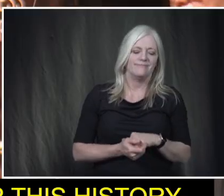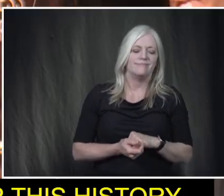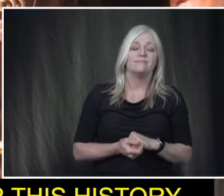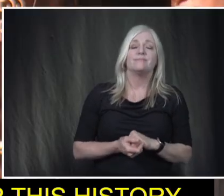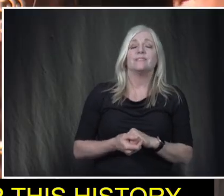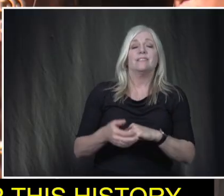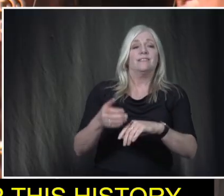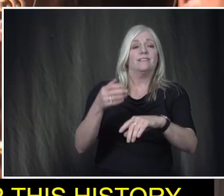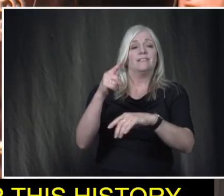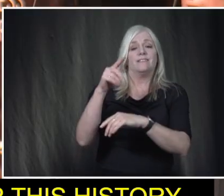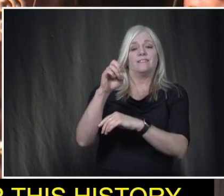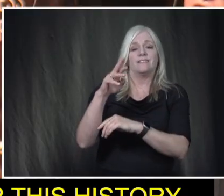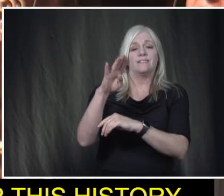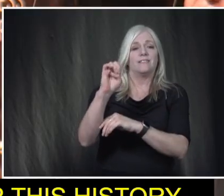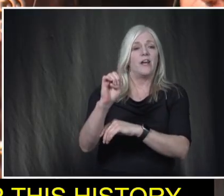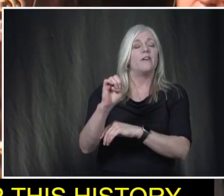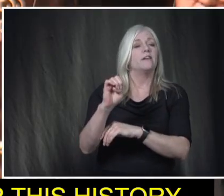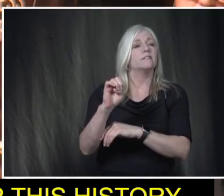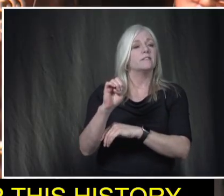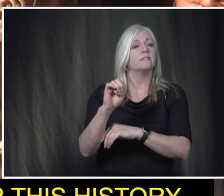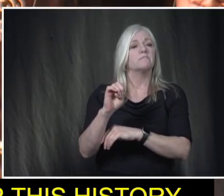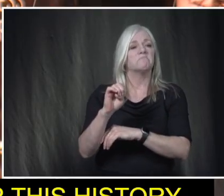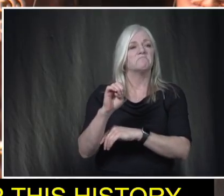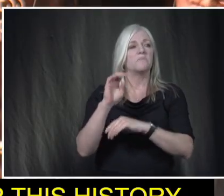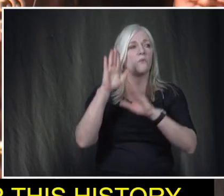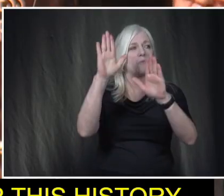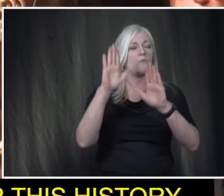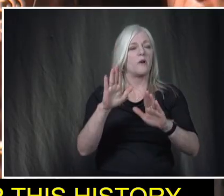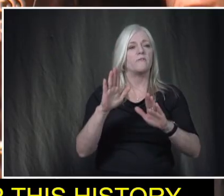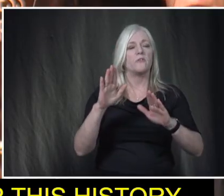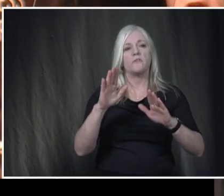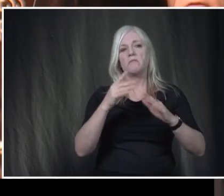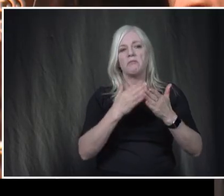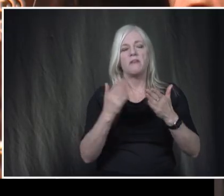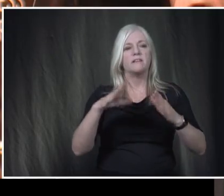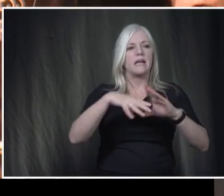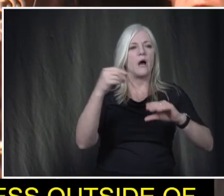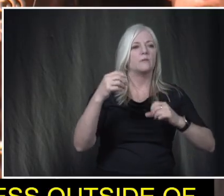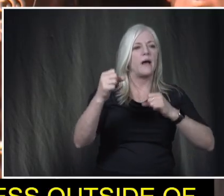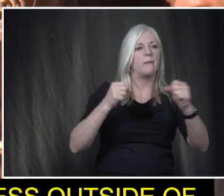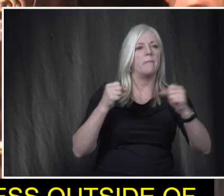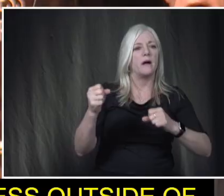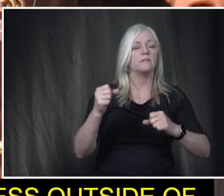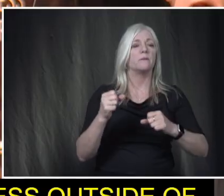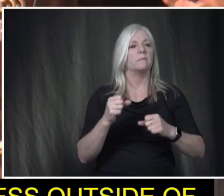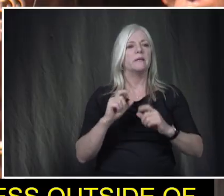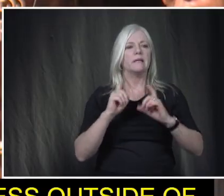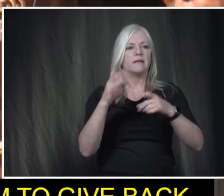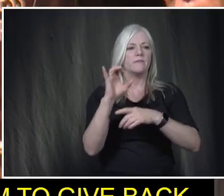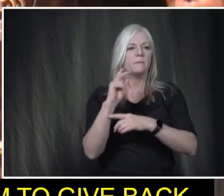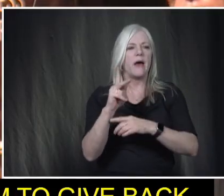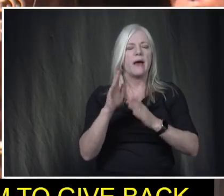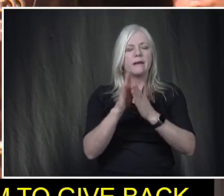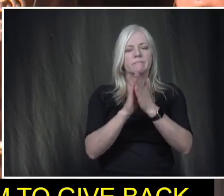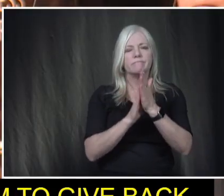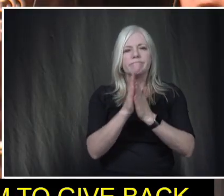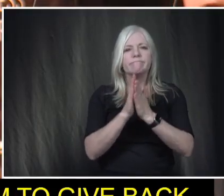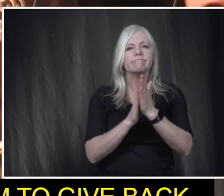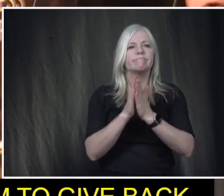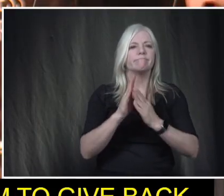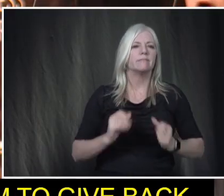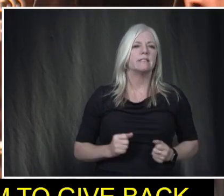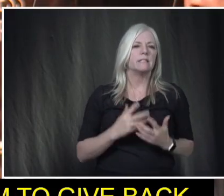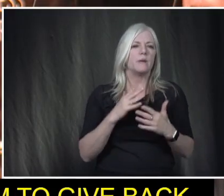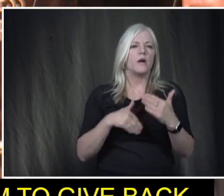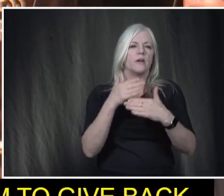Terence has achieved greatness outside of boxing too, using his platform to give back and to inspire the next generation to dream big